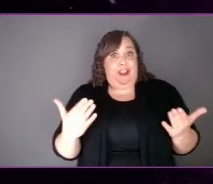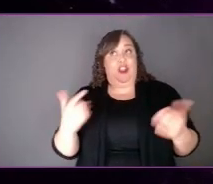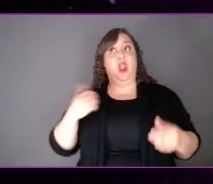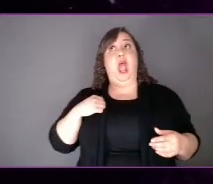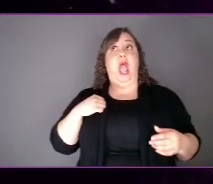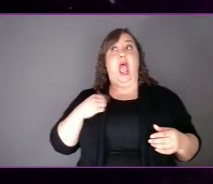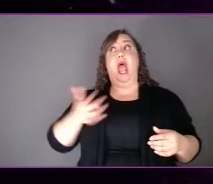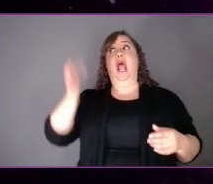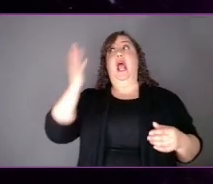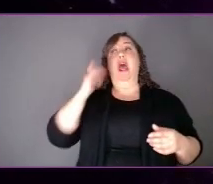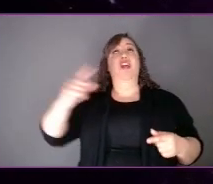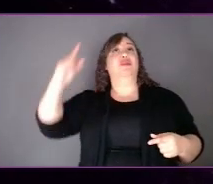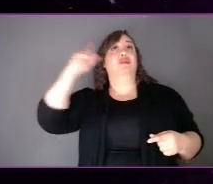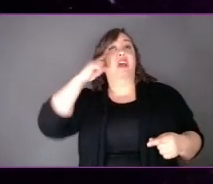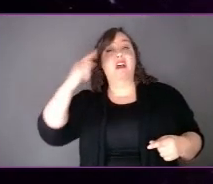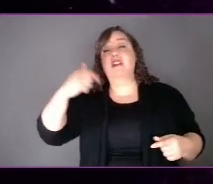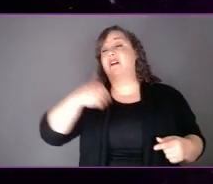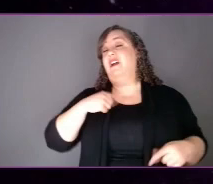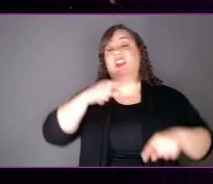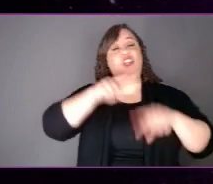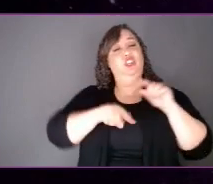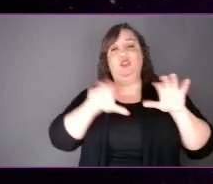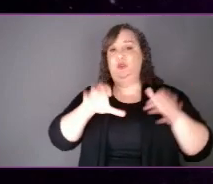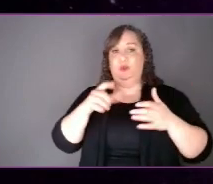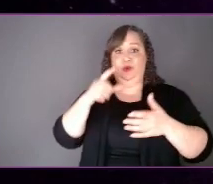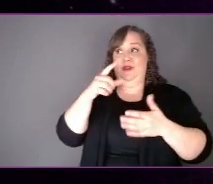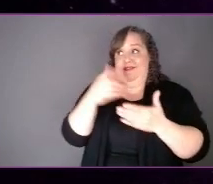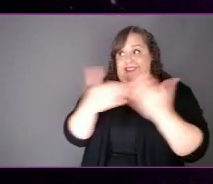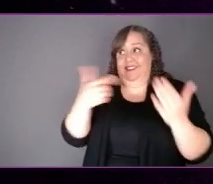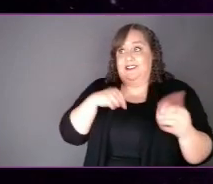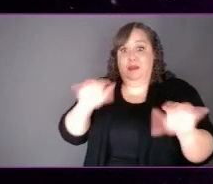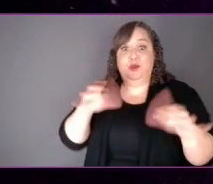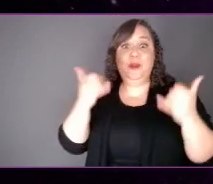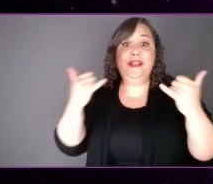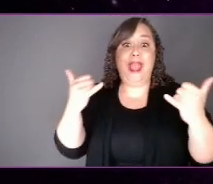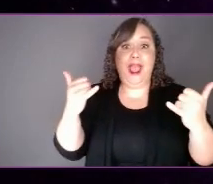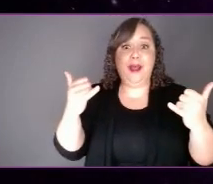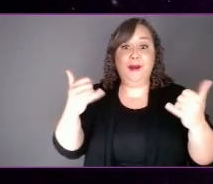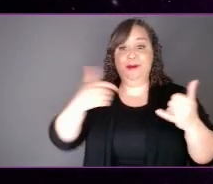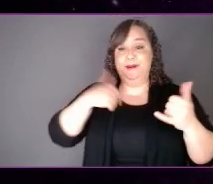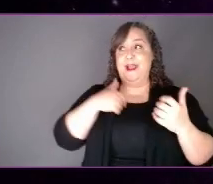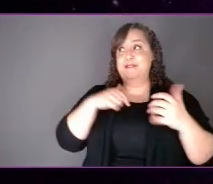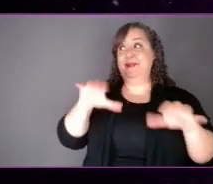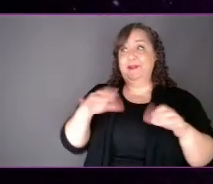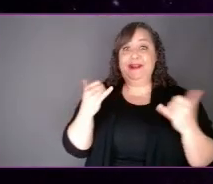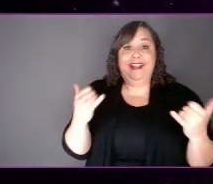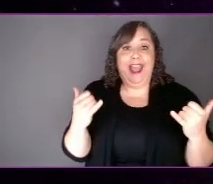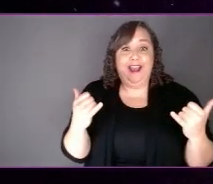I couldn't, like, do the stuff that I'm doing now, but I'm here doing it now. So.